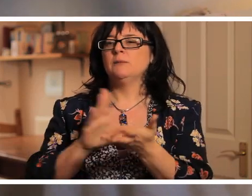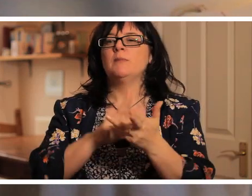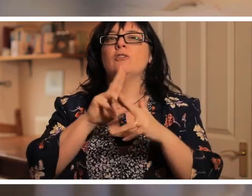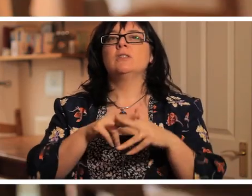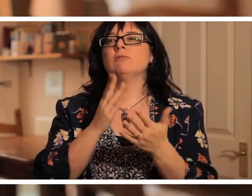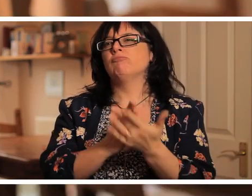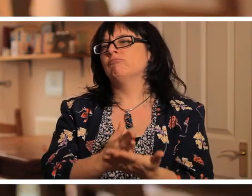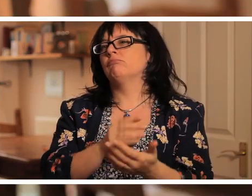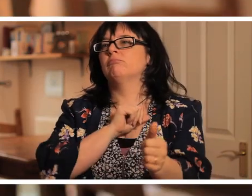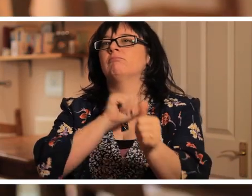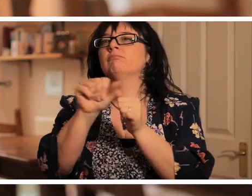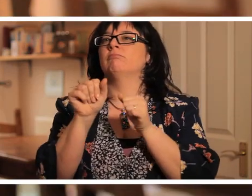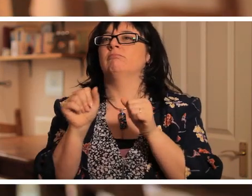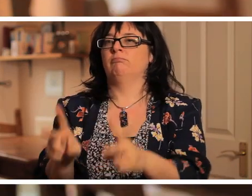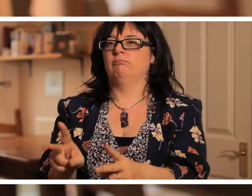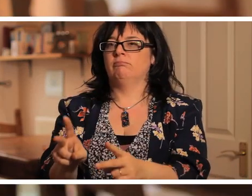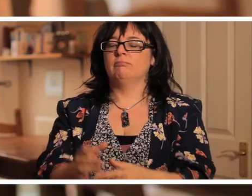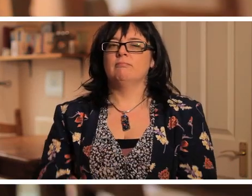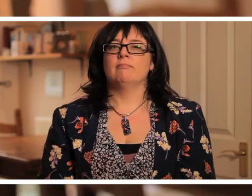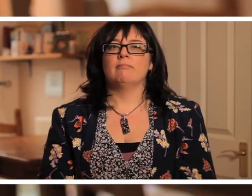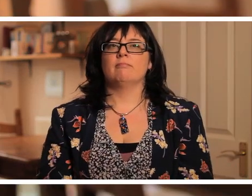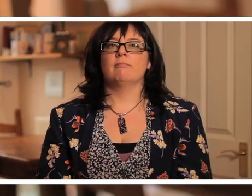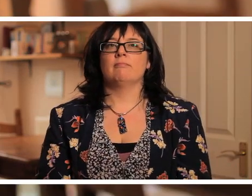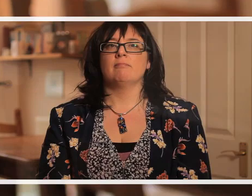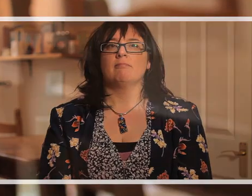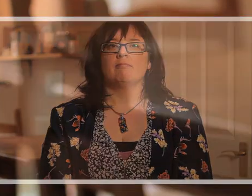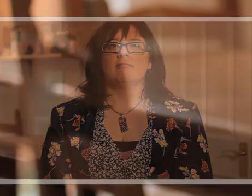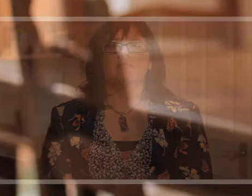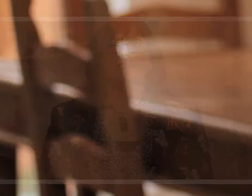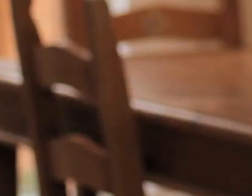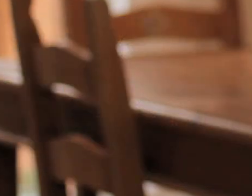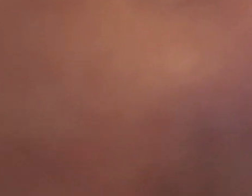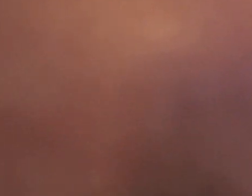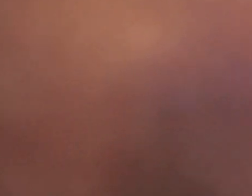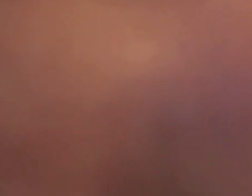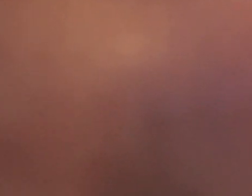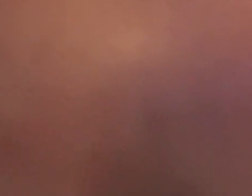and seen in your parenting. This is baby-led parenting at its best.